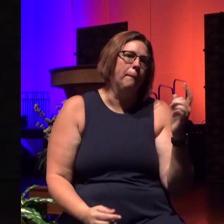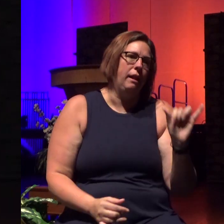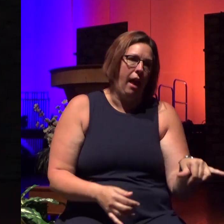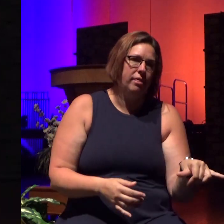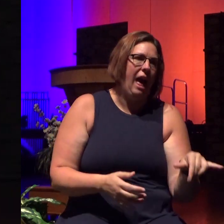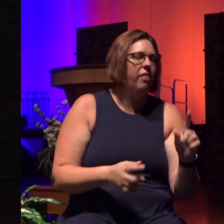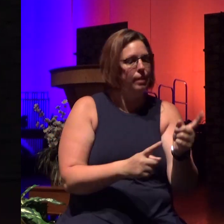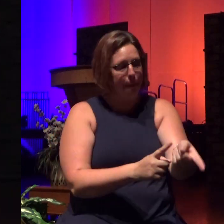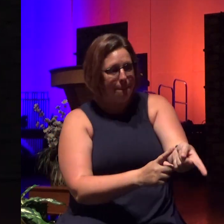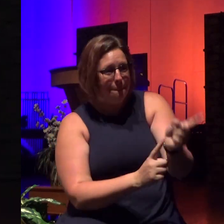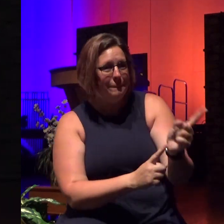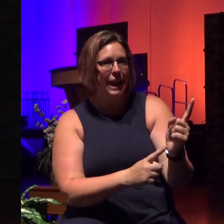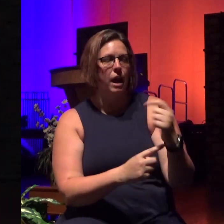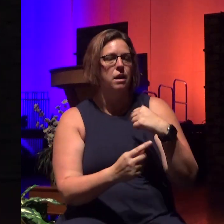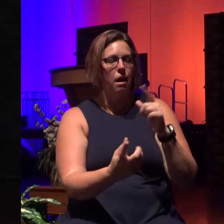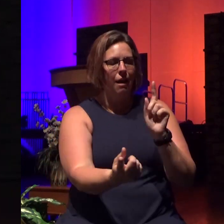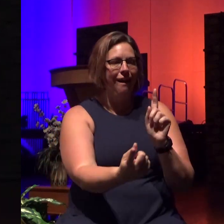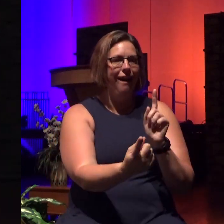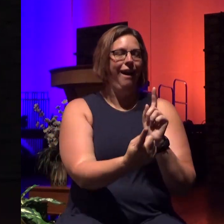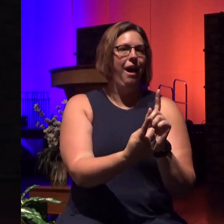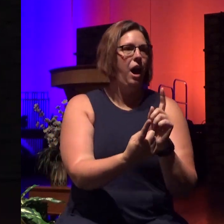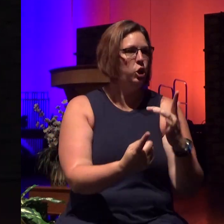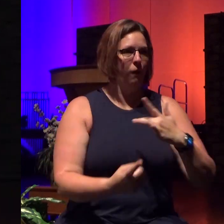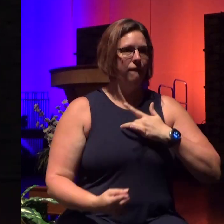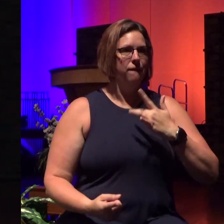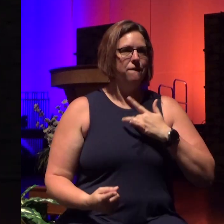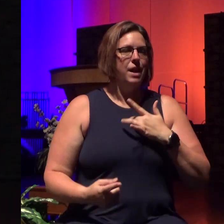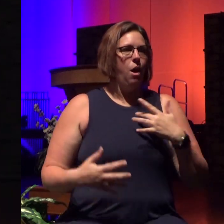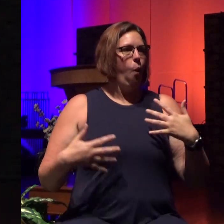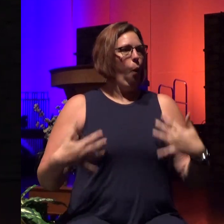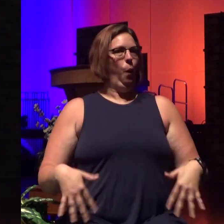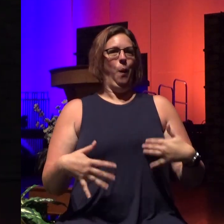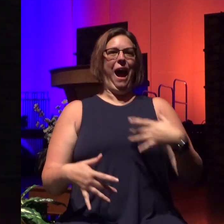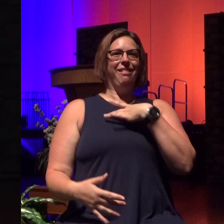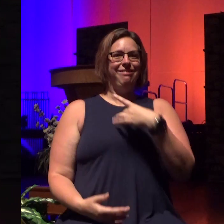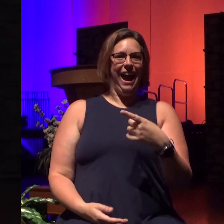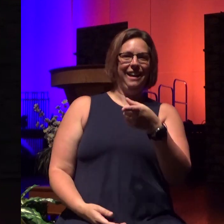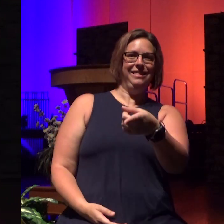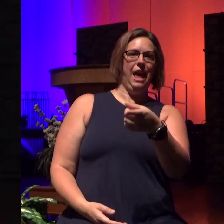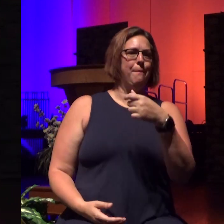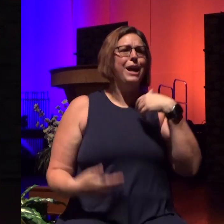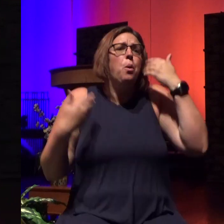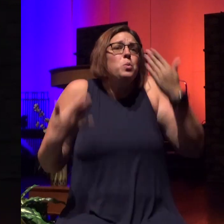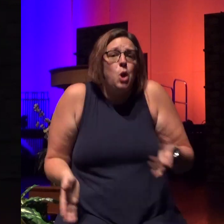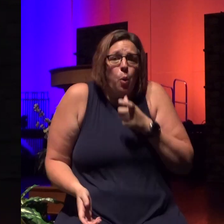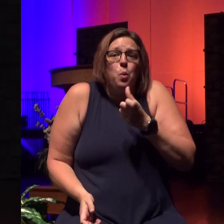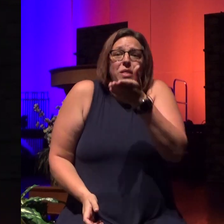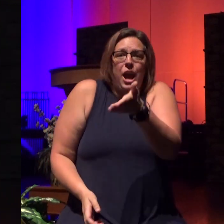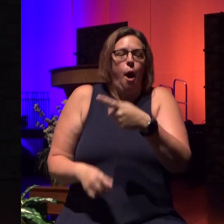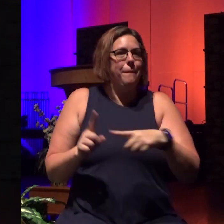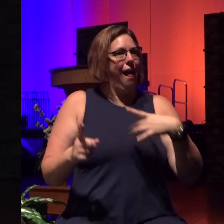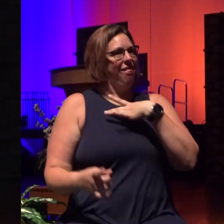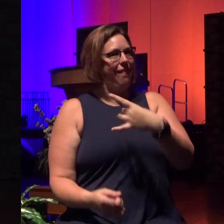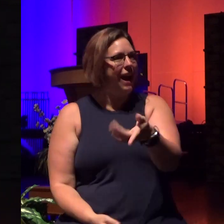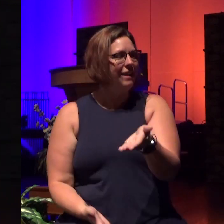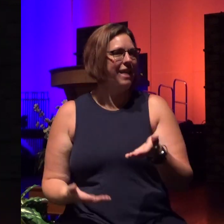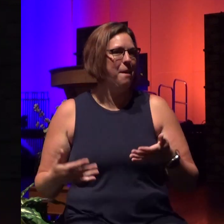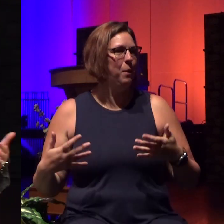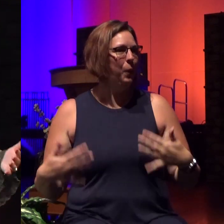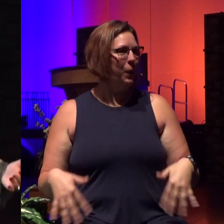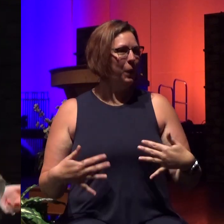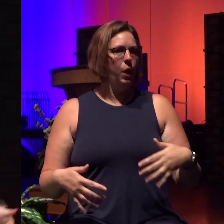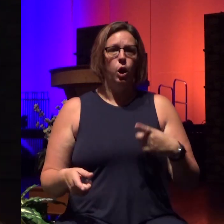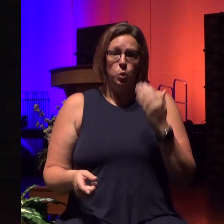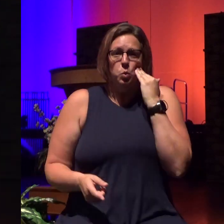the minute we're in their space, we just feel like, wow, I like being there. I don't even know them, and I like being around them. I've been